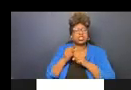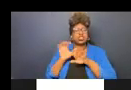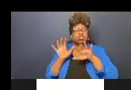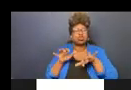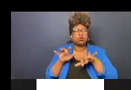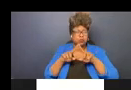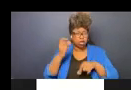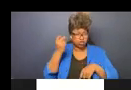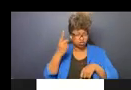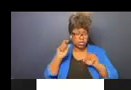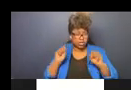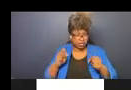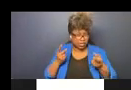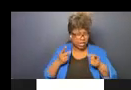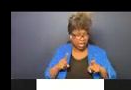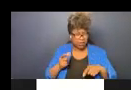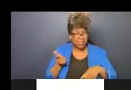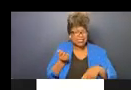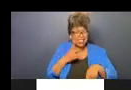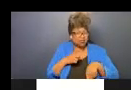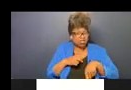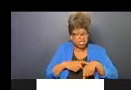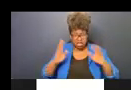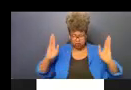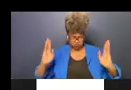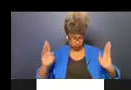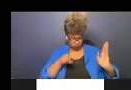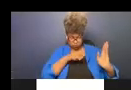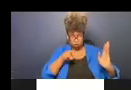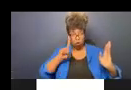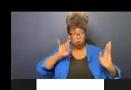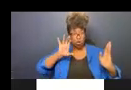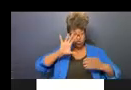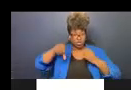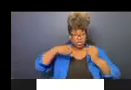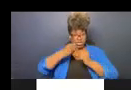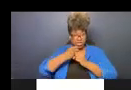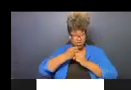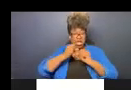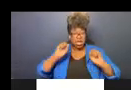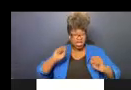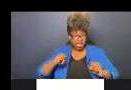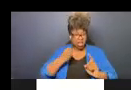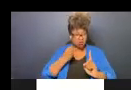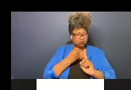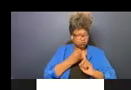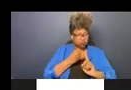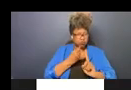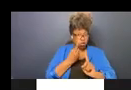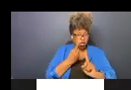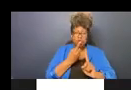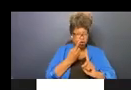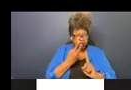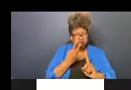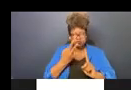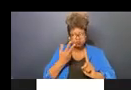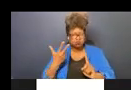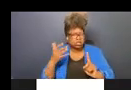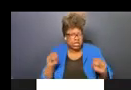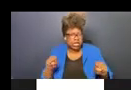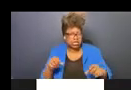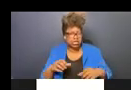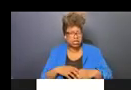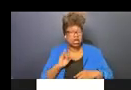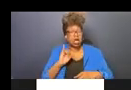times in 100 years. You know, there's I think folks could say Irene and